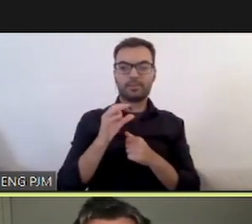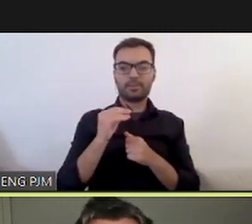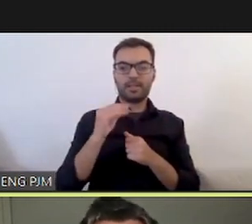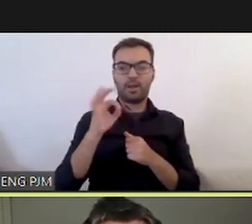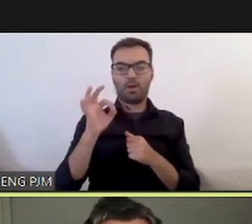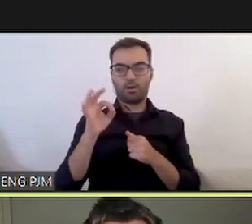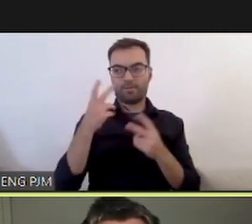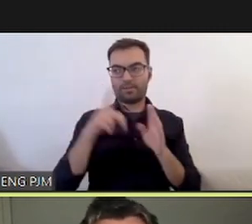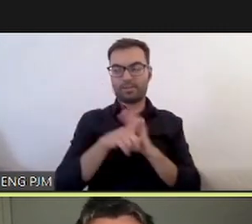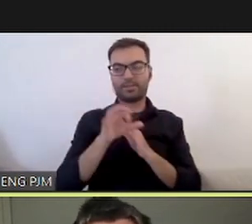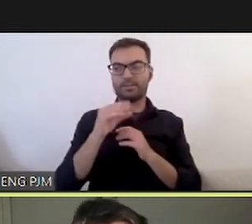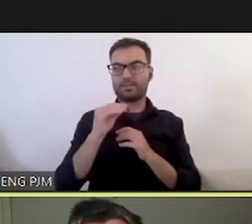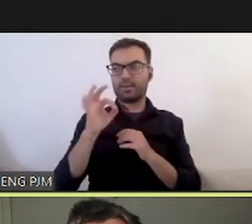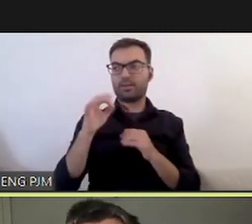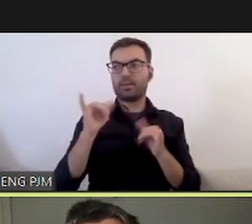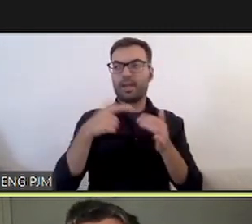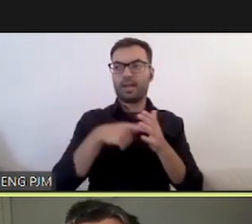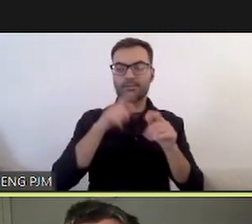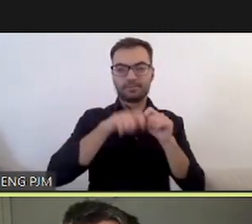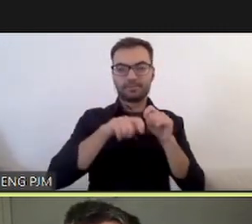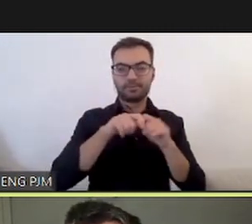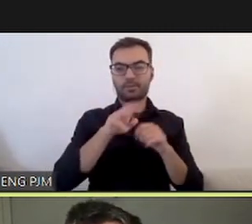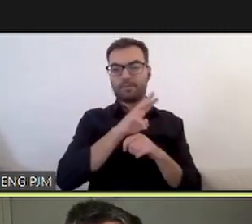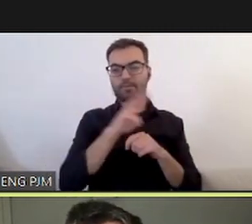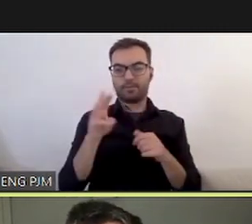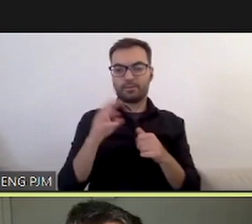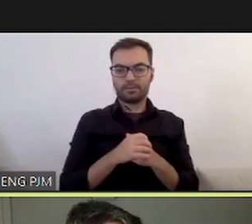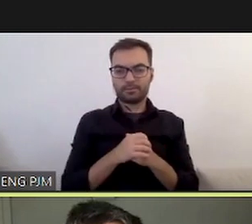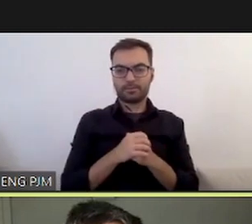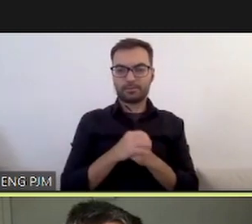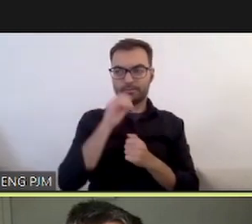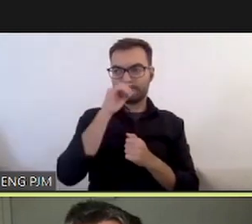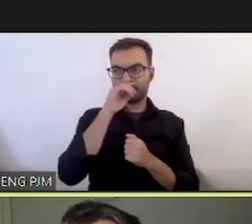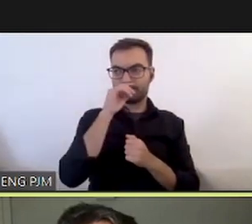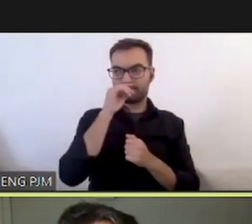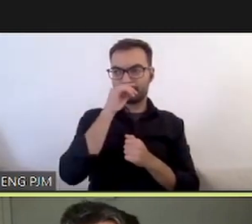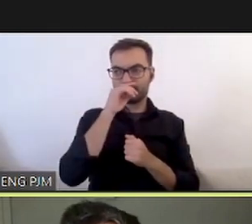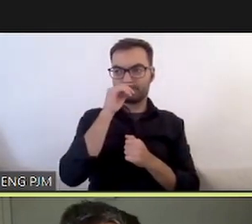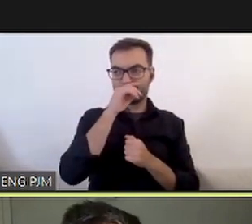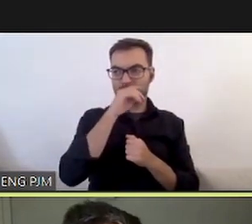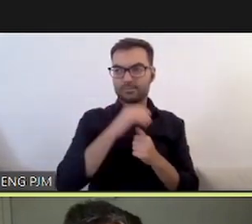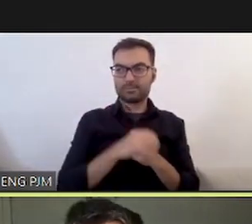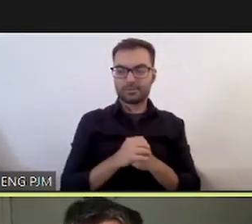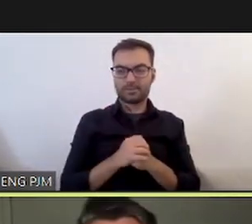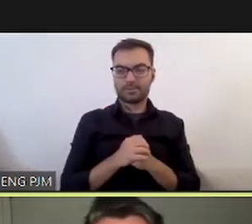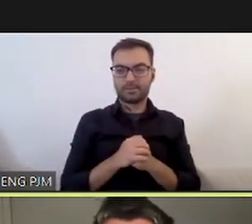how to preside the page on the in the Google